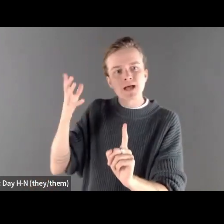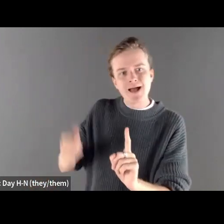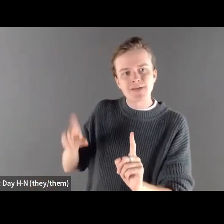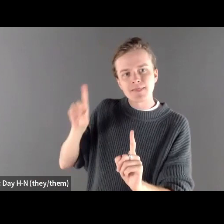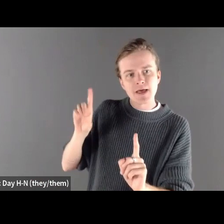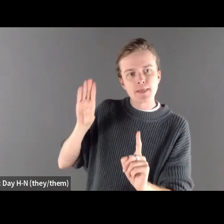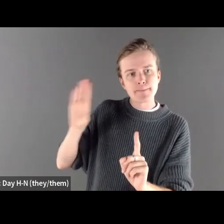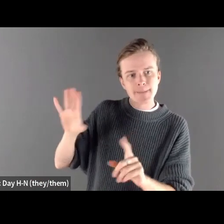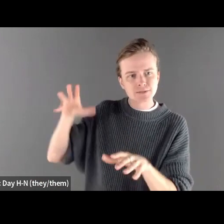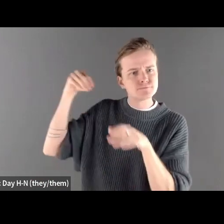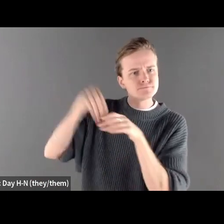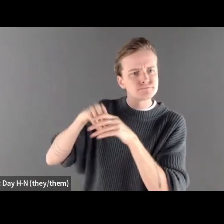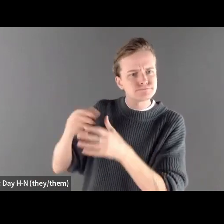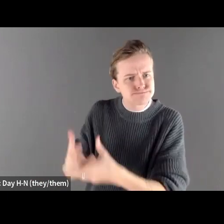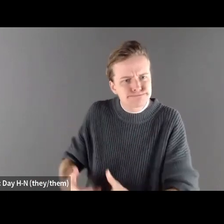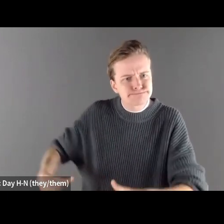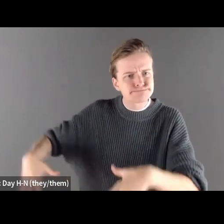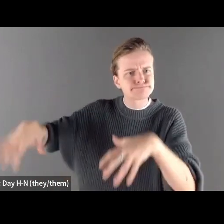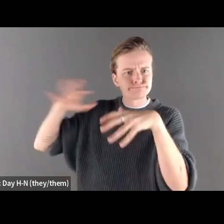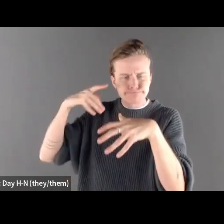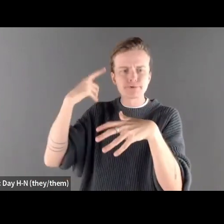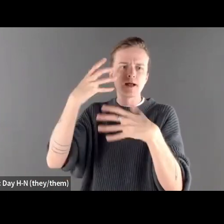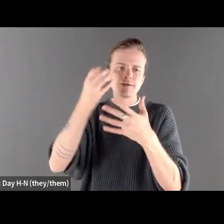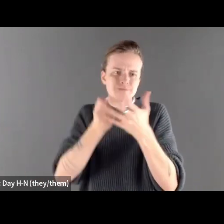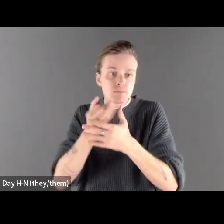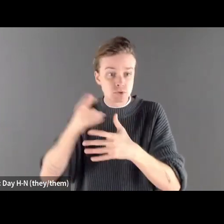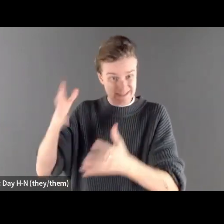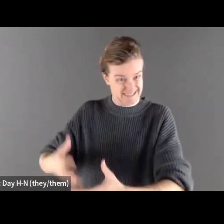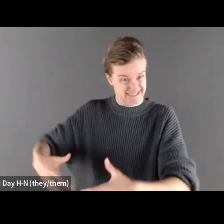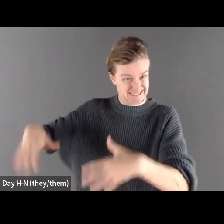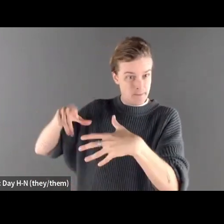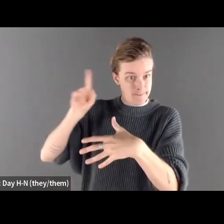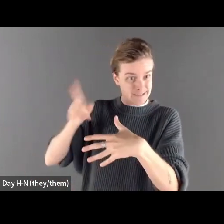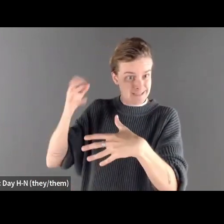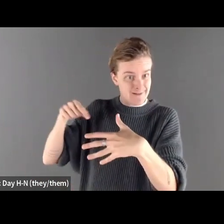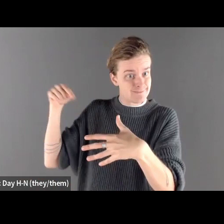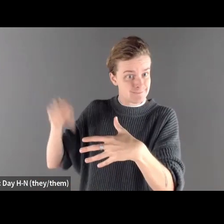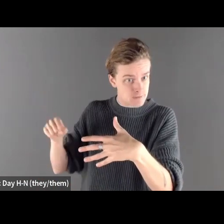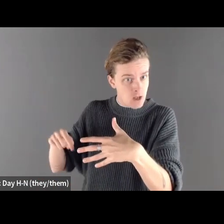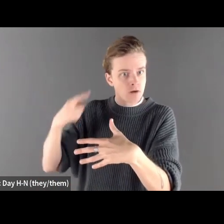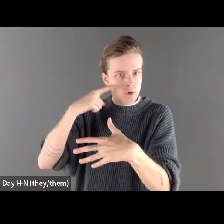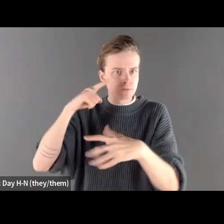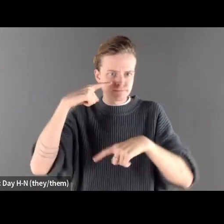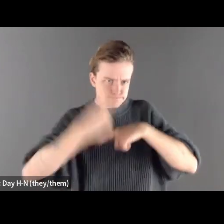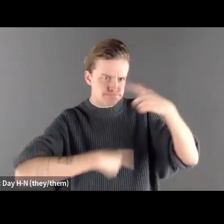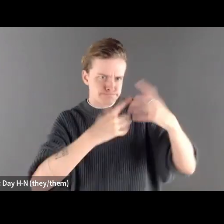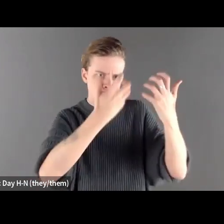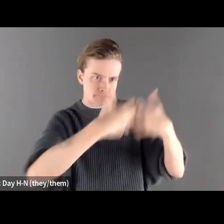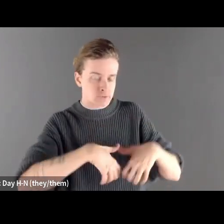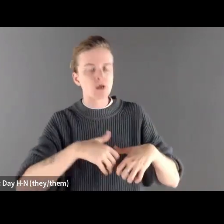the design of the technology, we believe it's a violation of people's right to privacy. And therefore, again, the technology